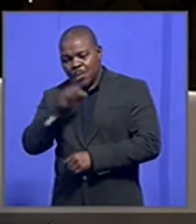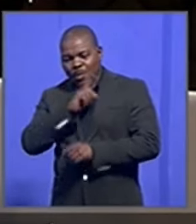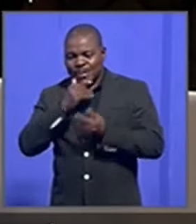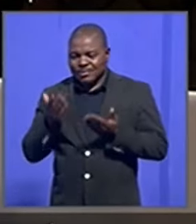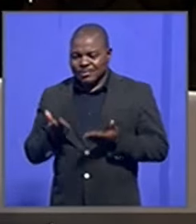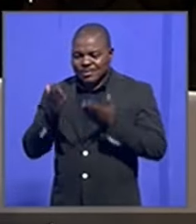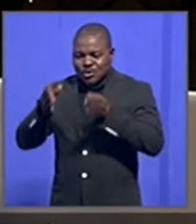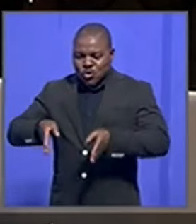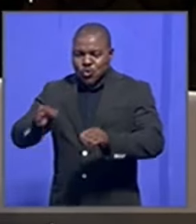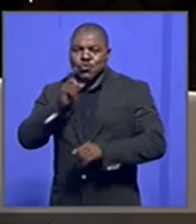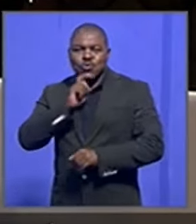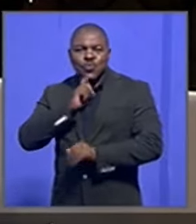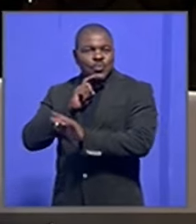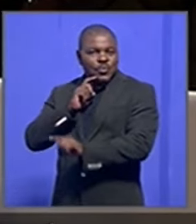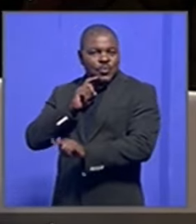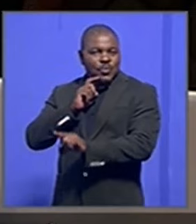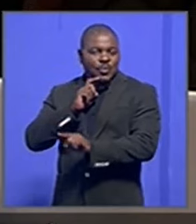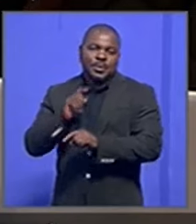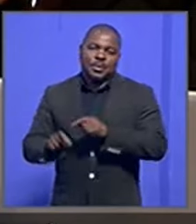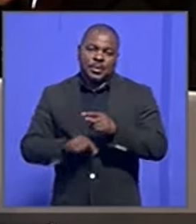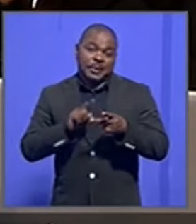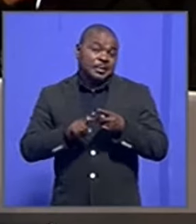service. So